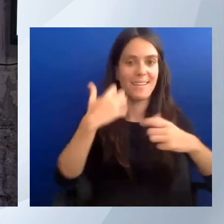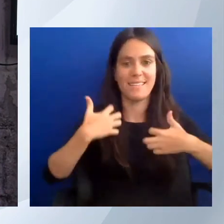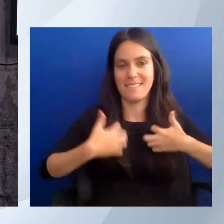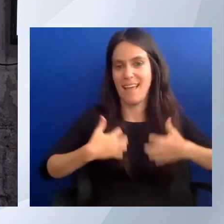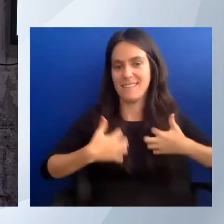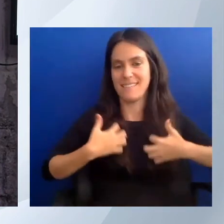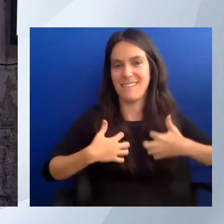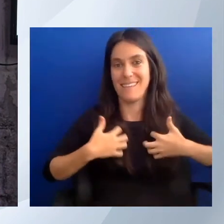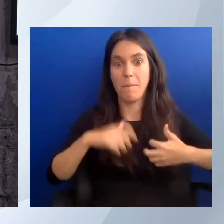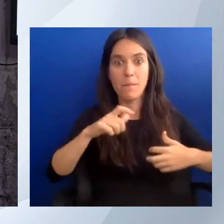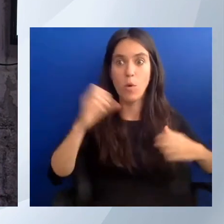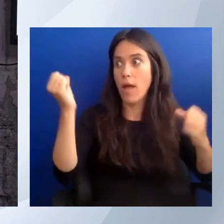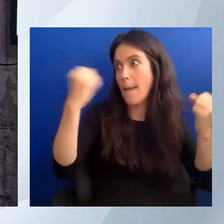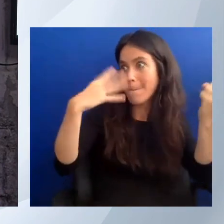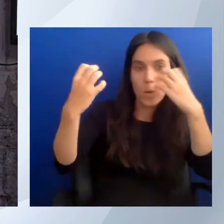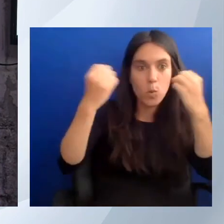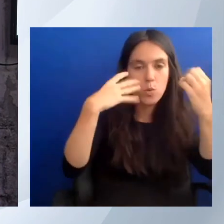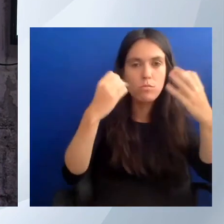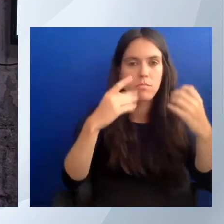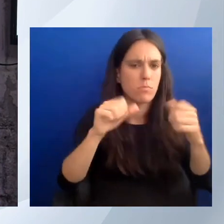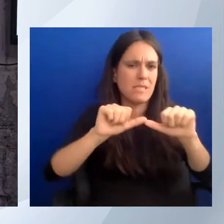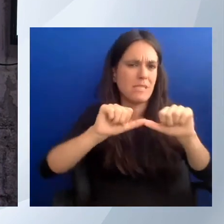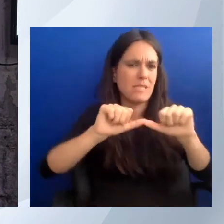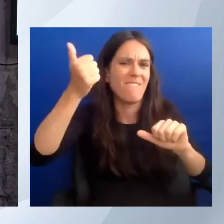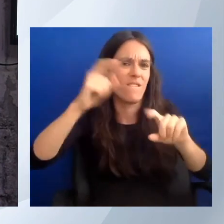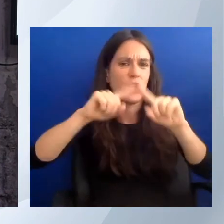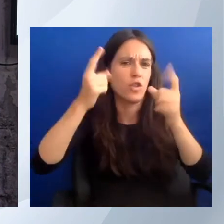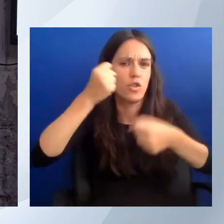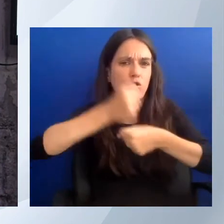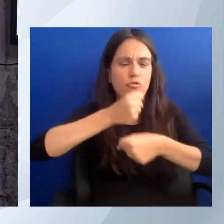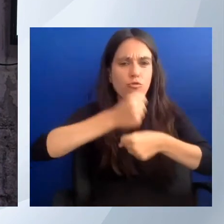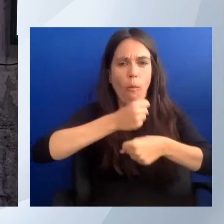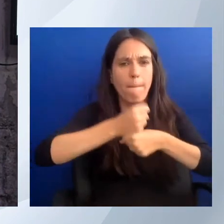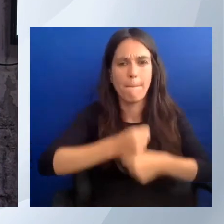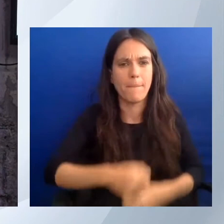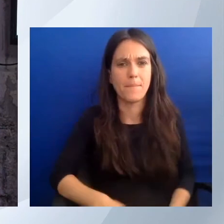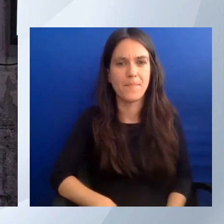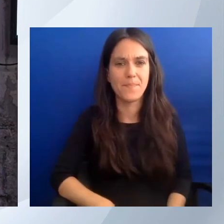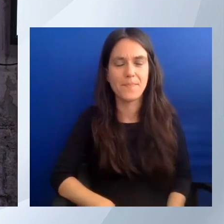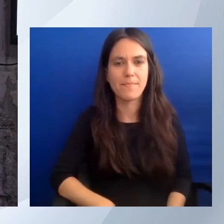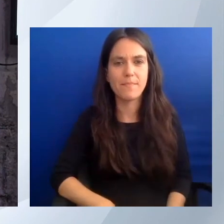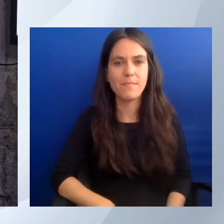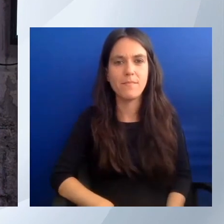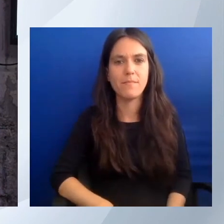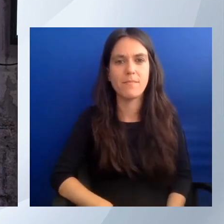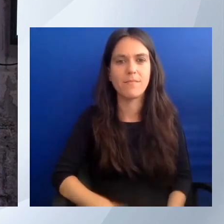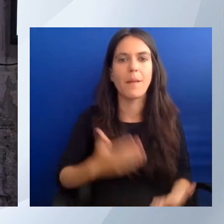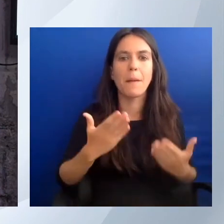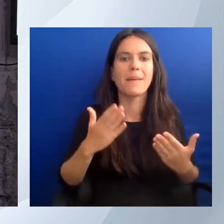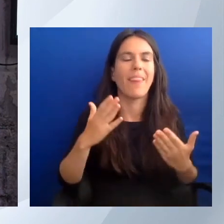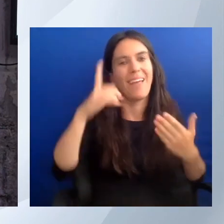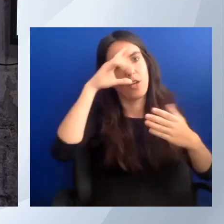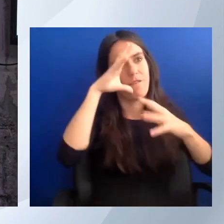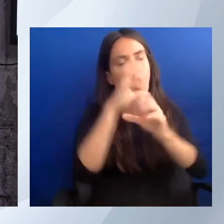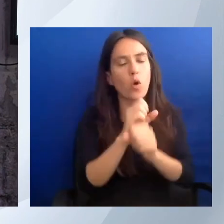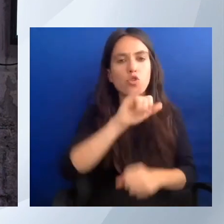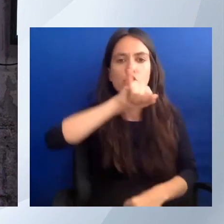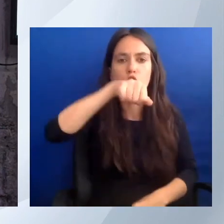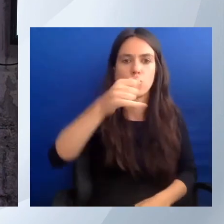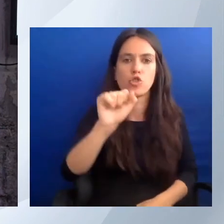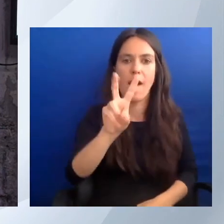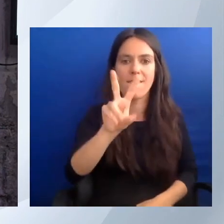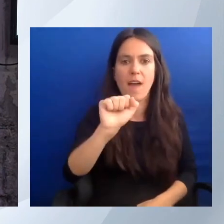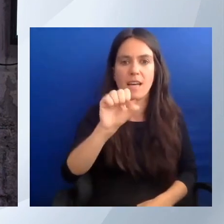input from friends that are doing completely different things, but might focus on optimizing JavaScript, or might focus